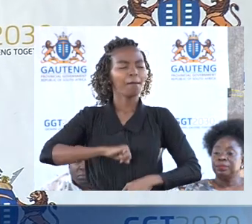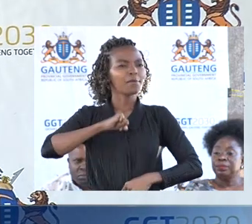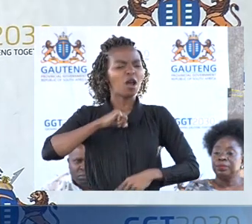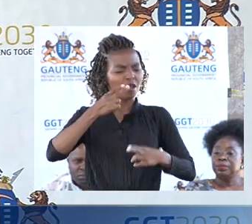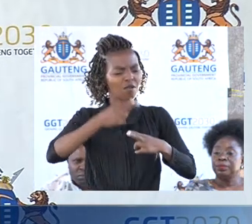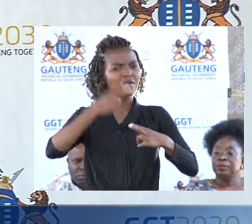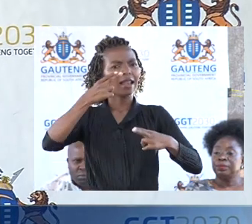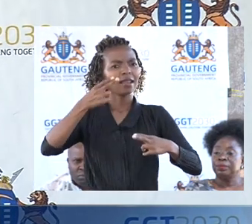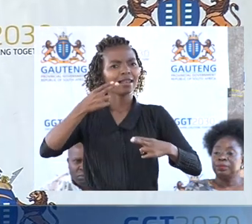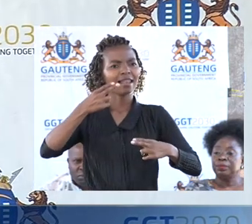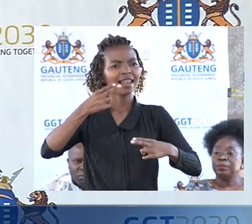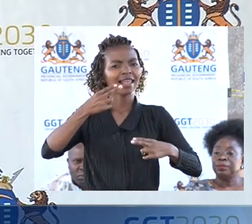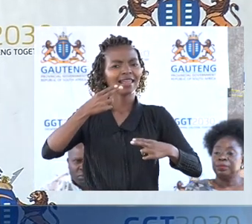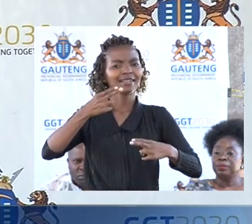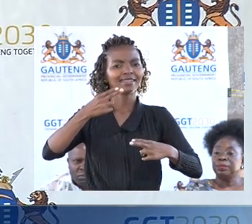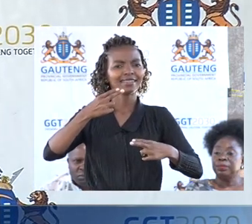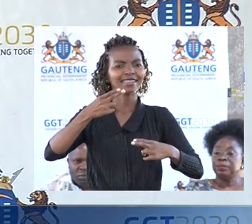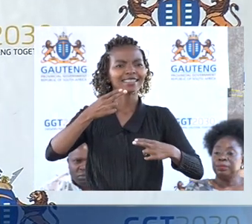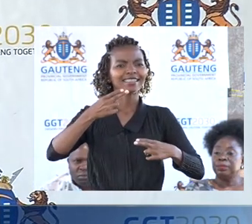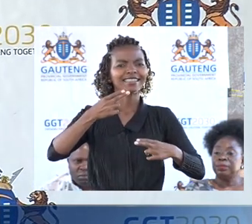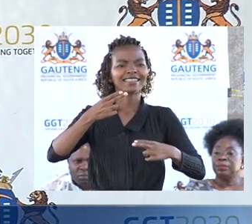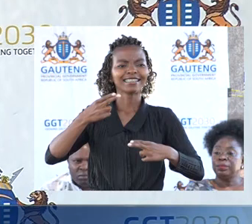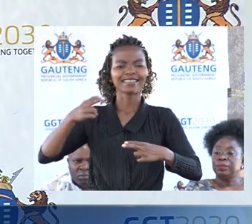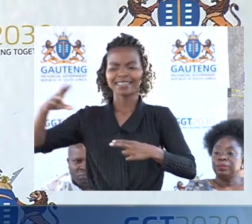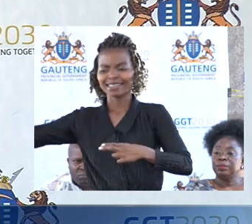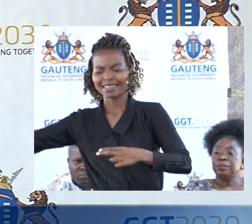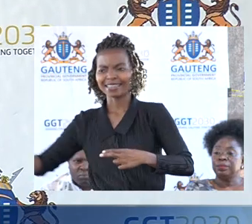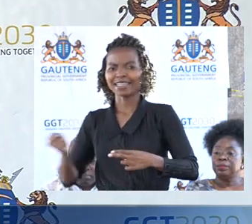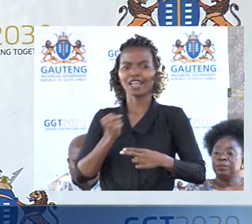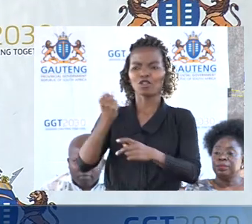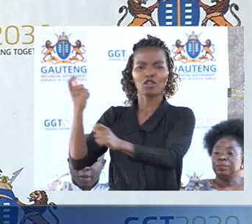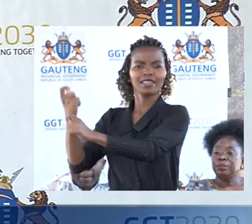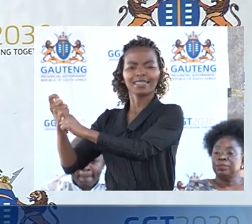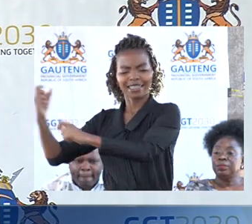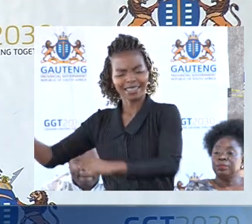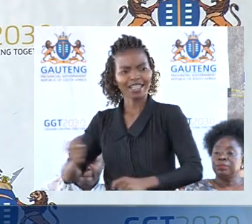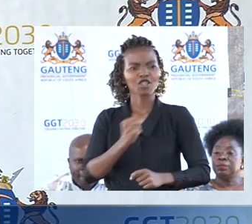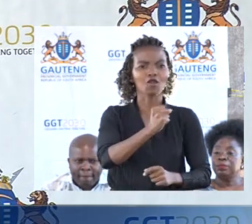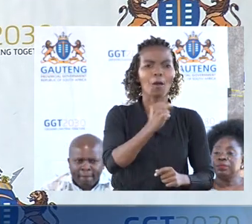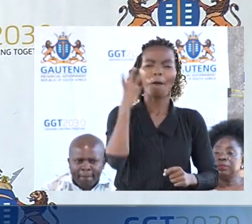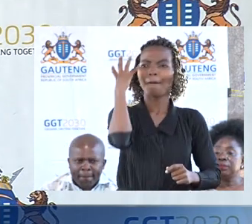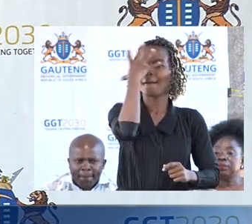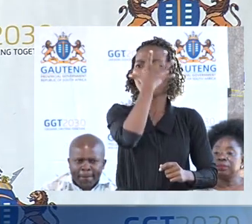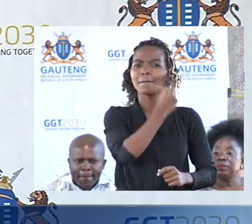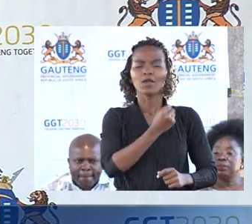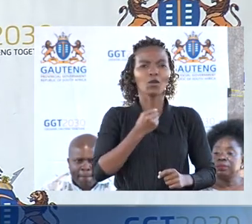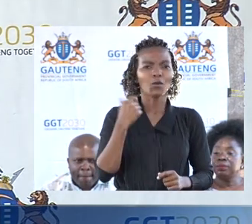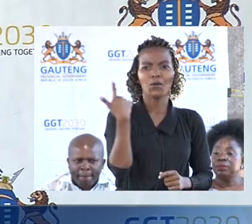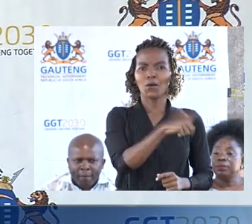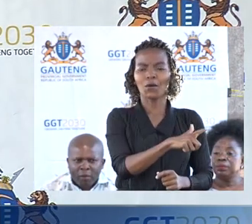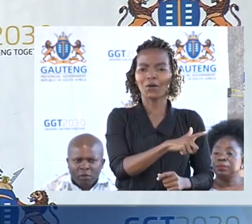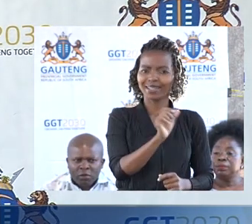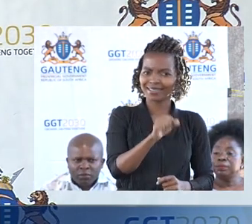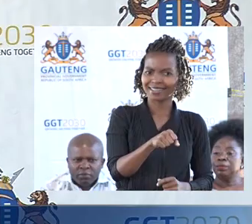finally we are taking you out of a shack, we are bringing you to Kanana, Lefasi Lamas, we lead